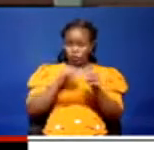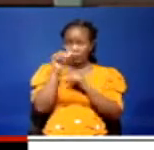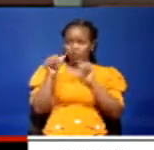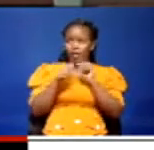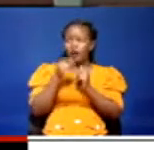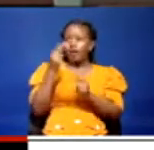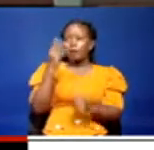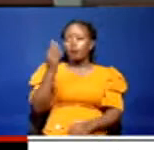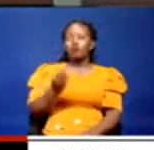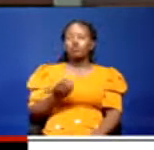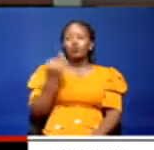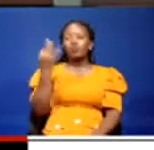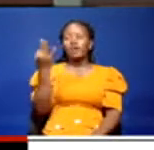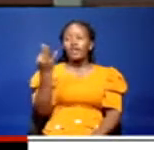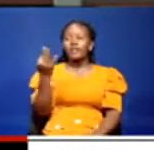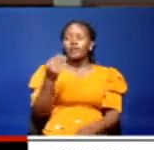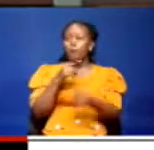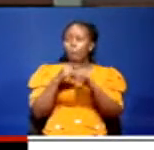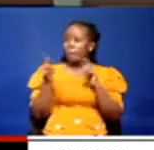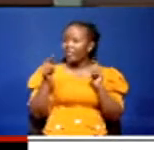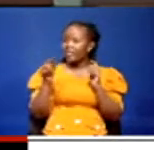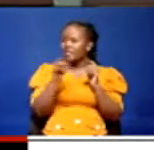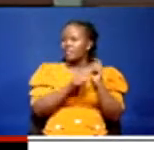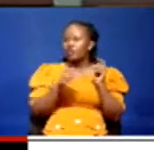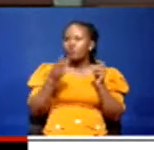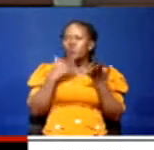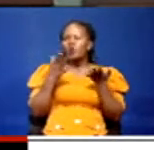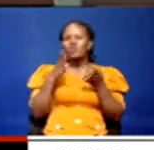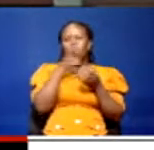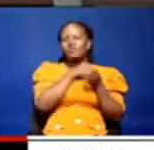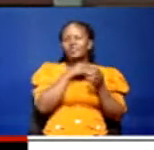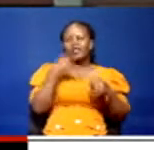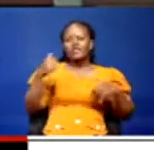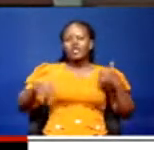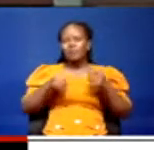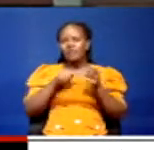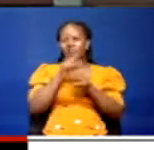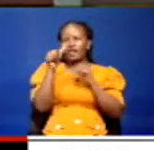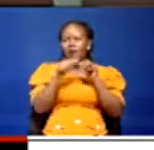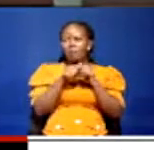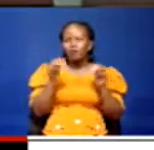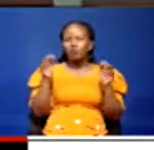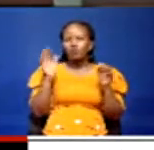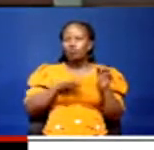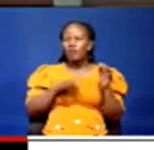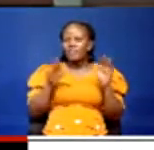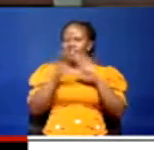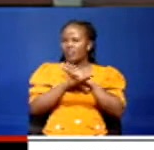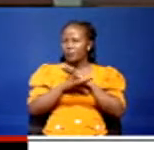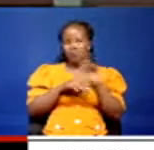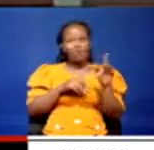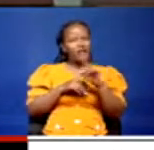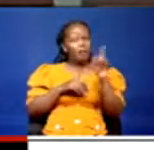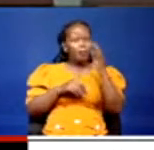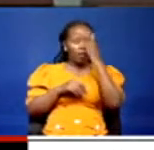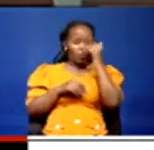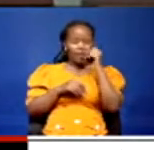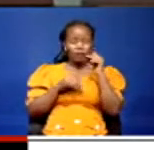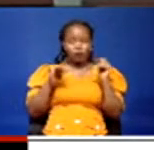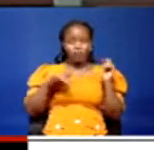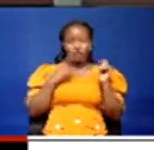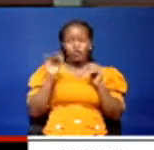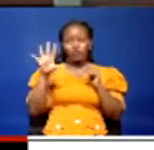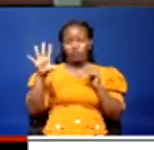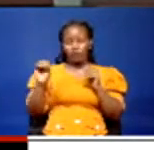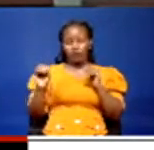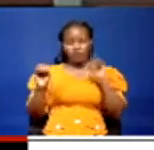are, but we don't want to miss the excitement of a woman deputy president also, because that makes us feel 50-50 right now. And once we're on that